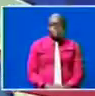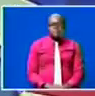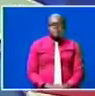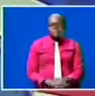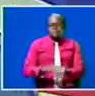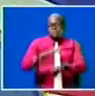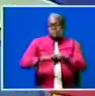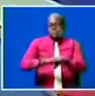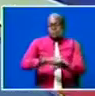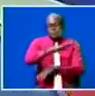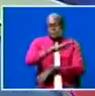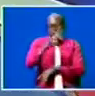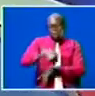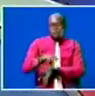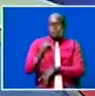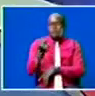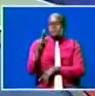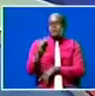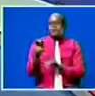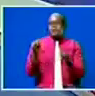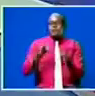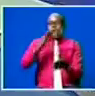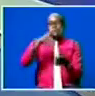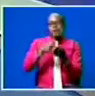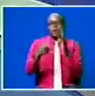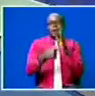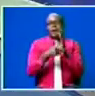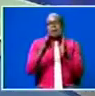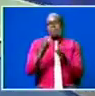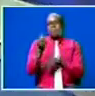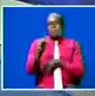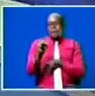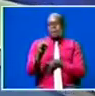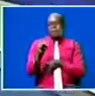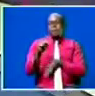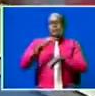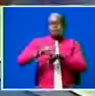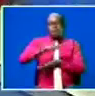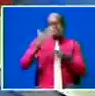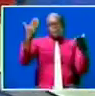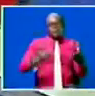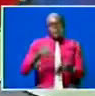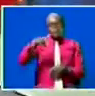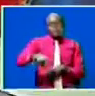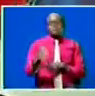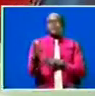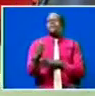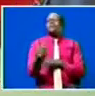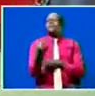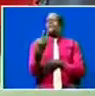A very good evening to you from the KTN News Center. I am Ben Kitile. Good evening and welcome to the broadcast this third day of